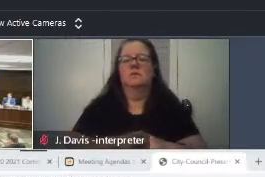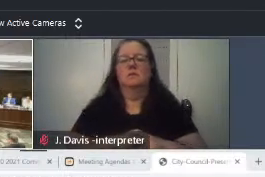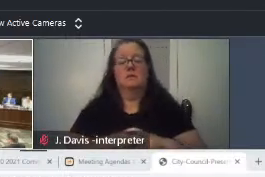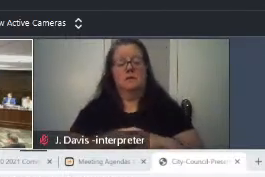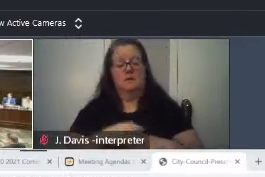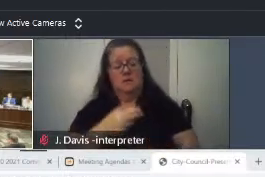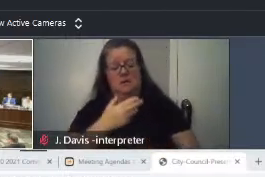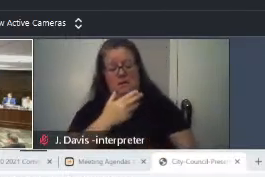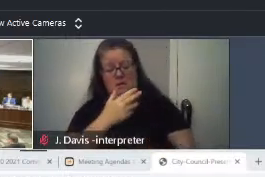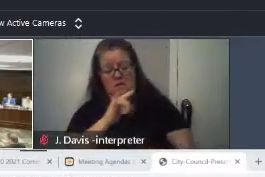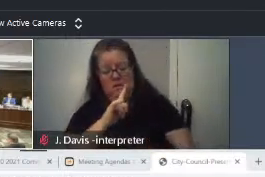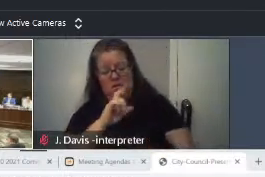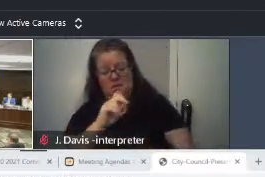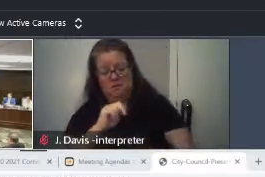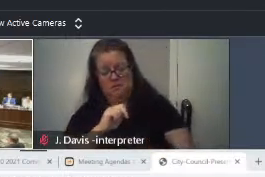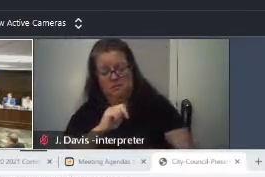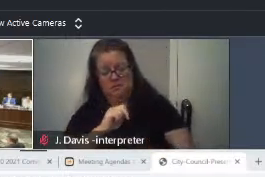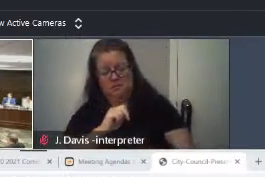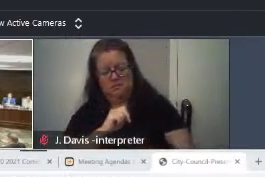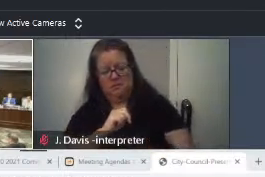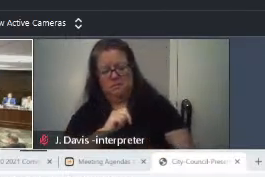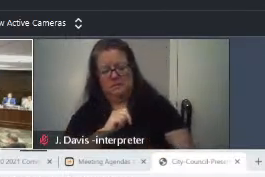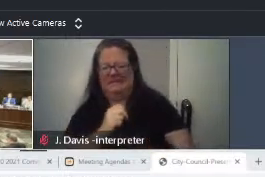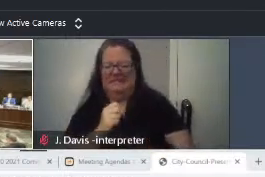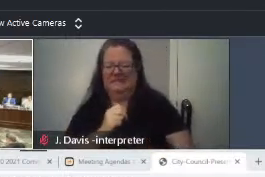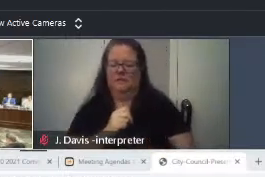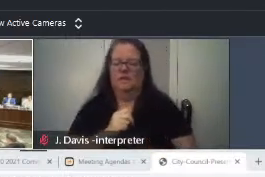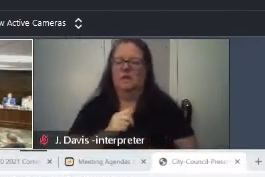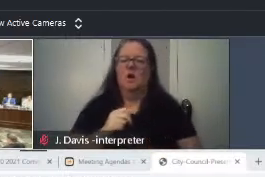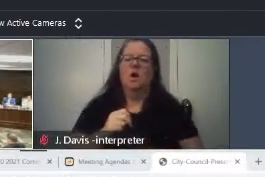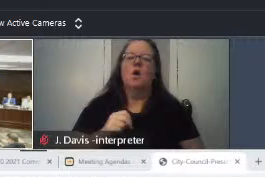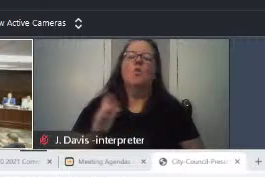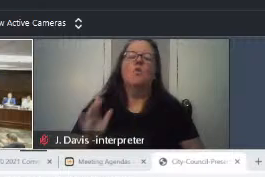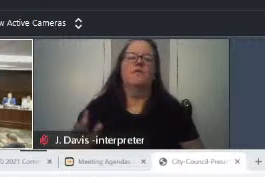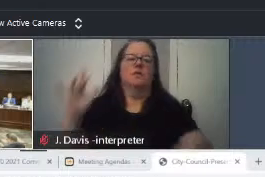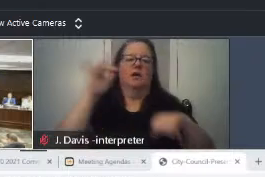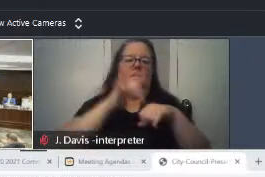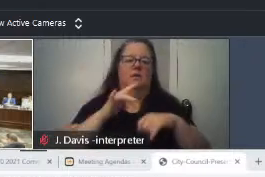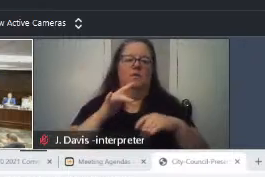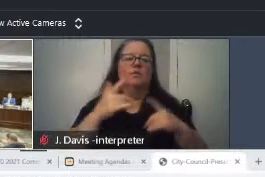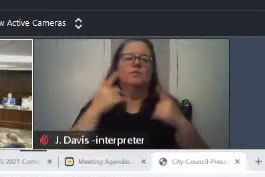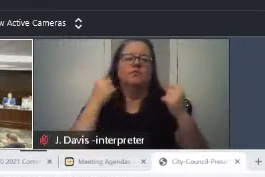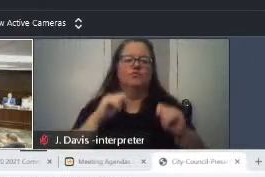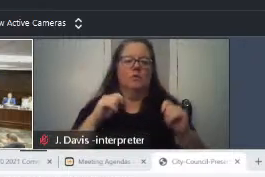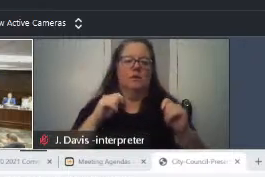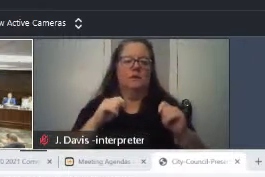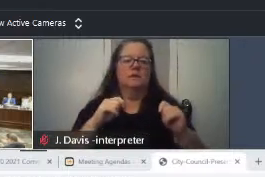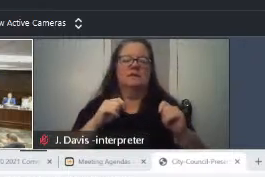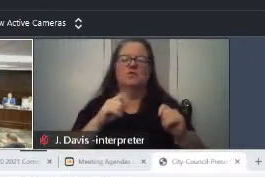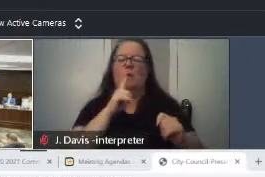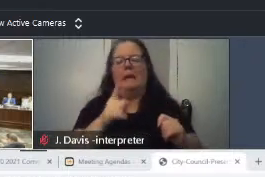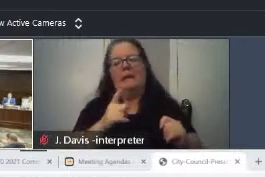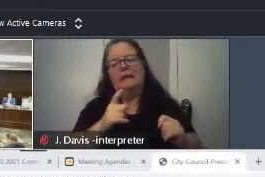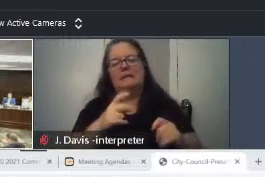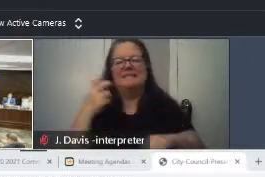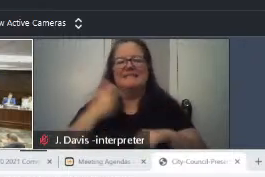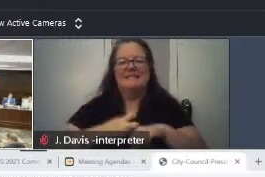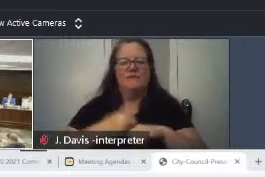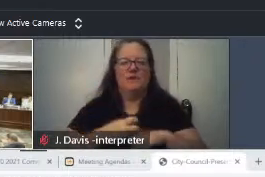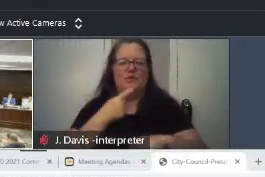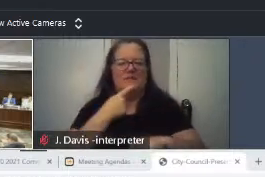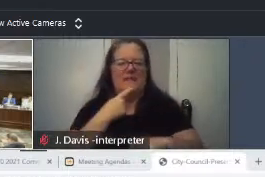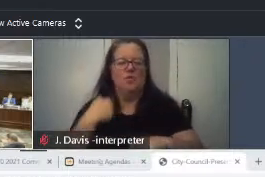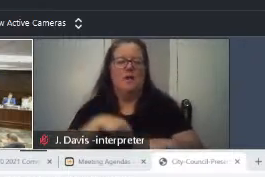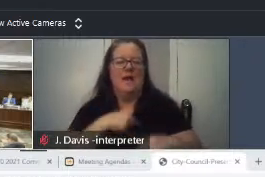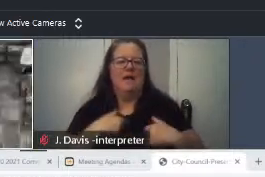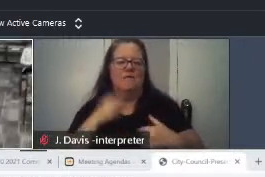Hilton? Well, we haven't reached out. We've reached out until we have it solidified. It's hard to say, because there's their approval process,